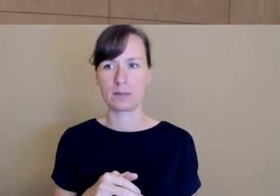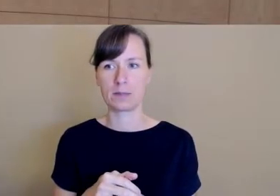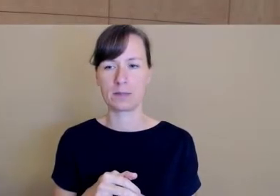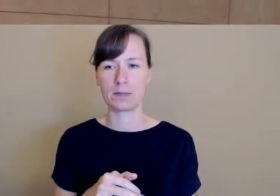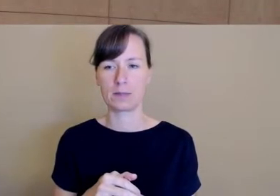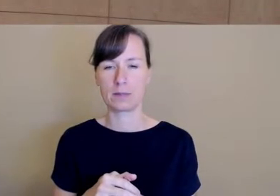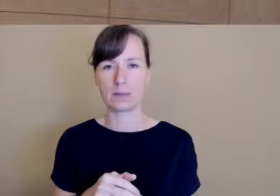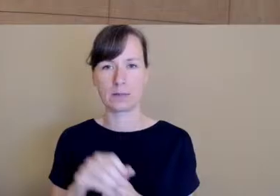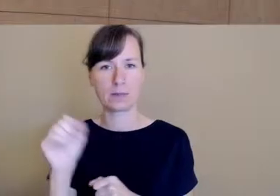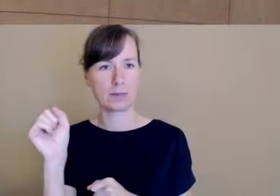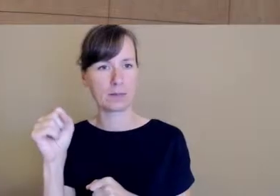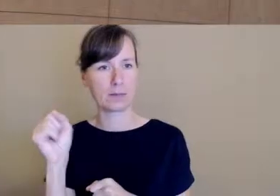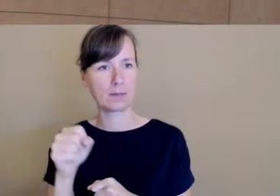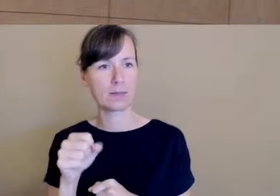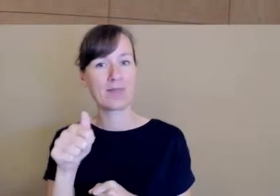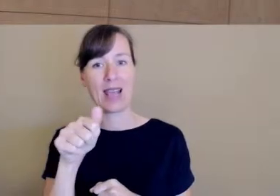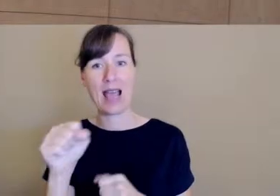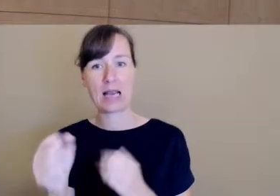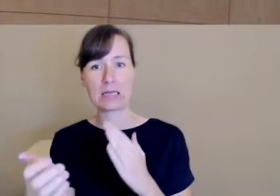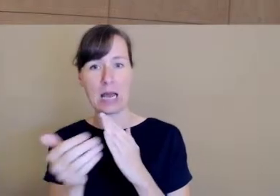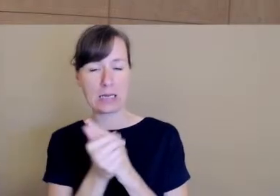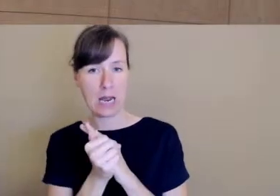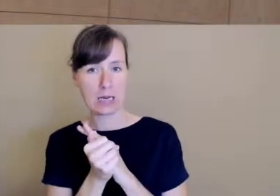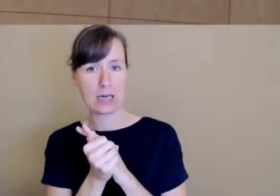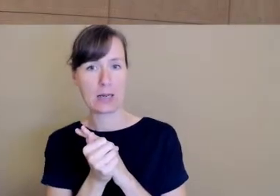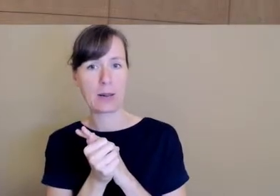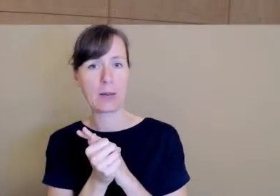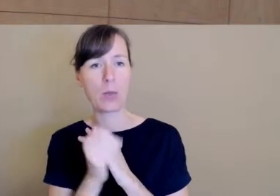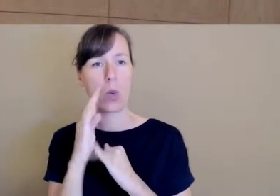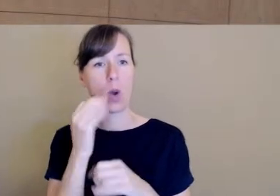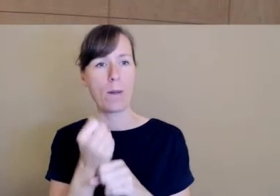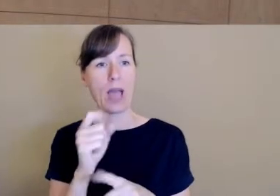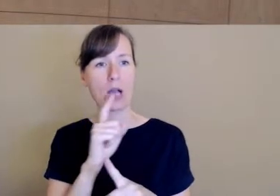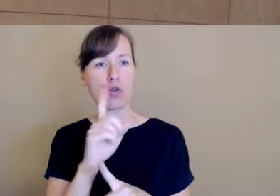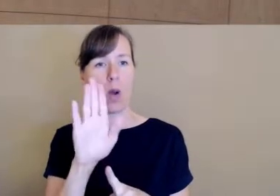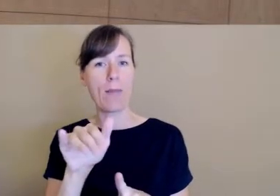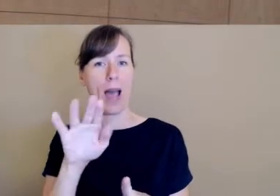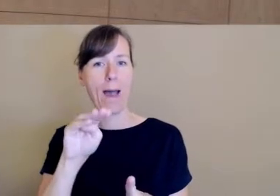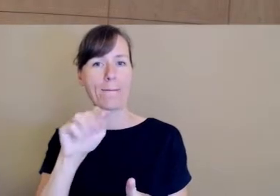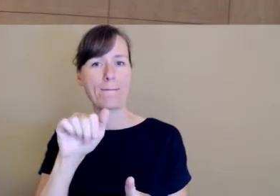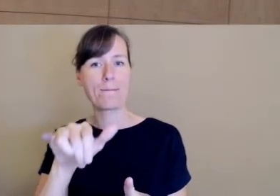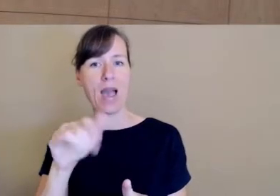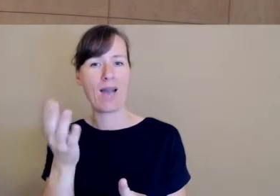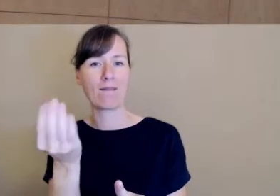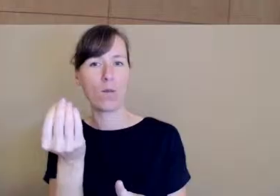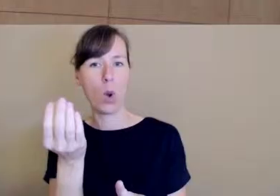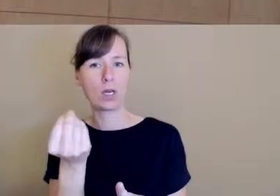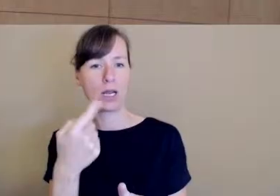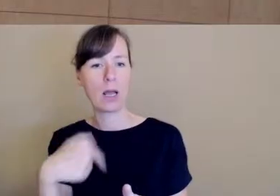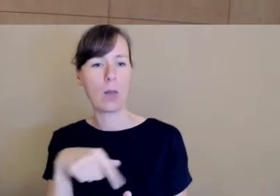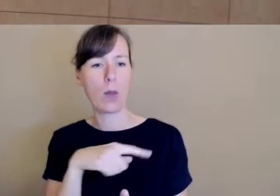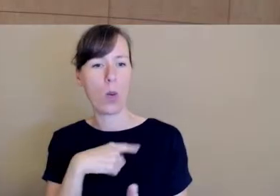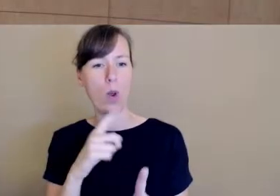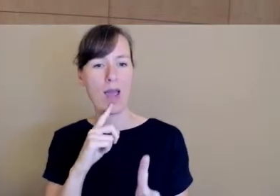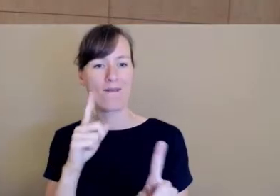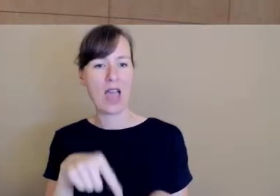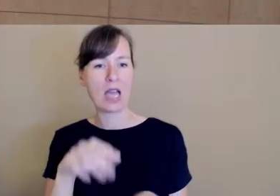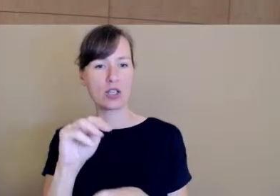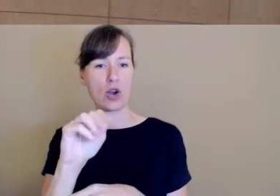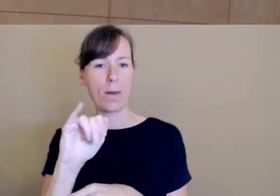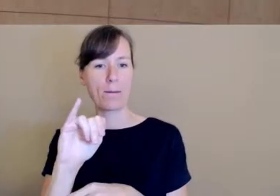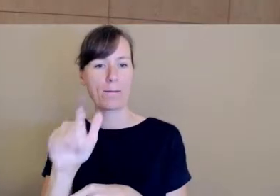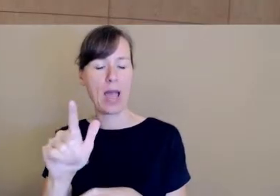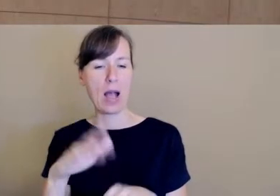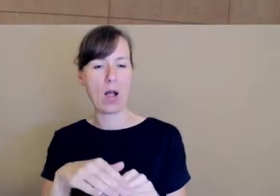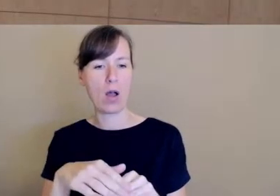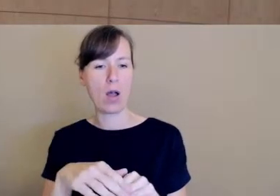Yes, as an addendum on we will make sure by May 14th we have answered the mail on the $1,600 question.